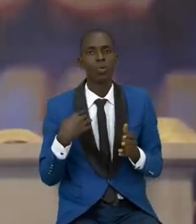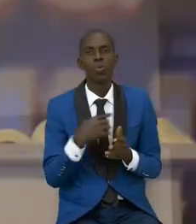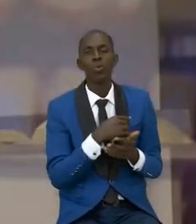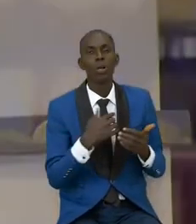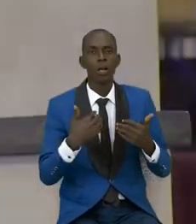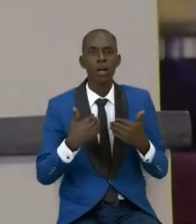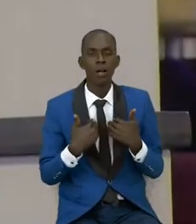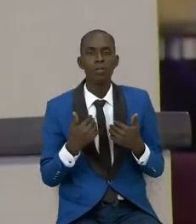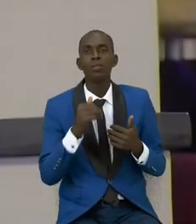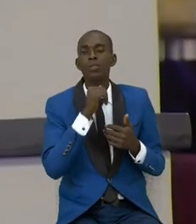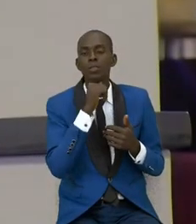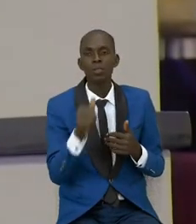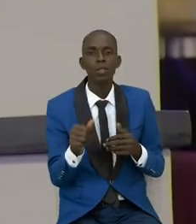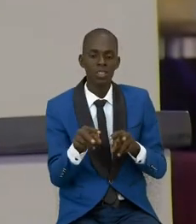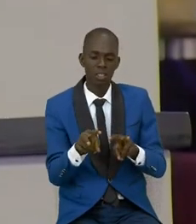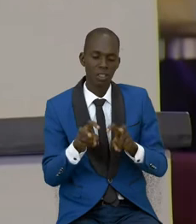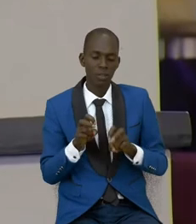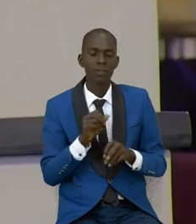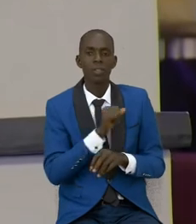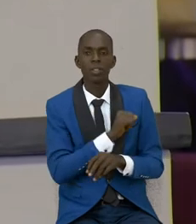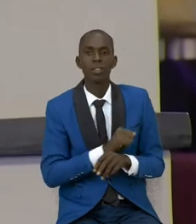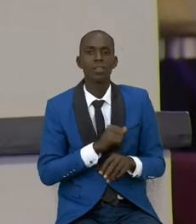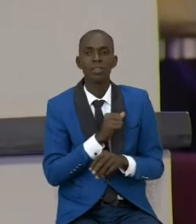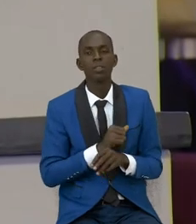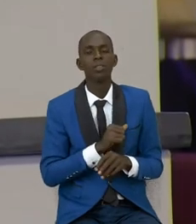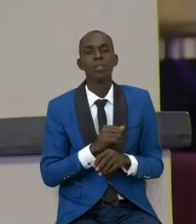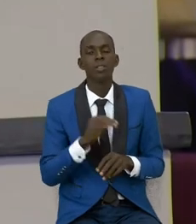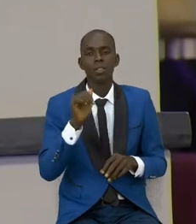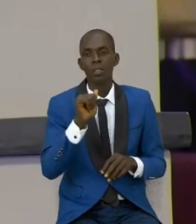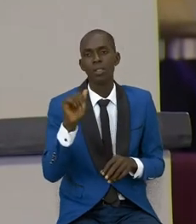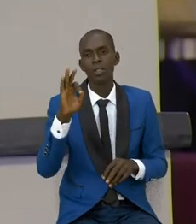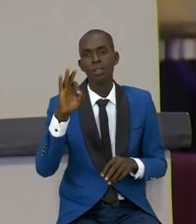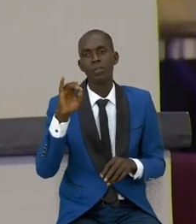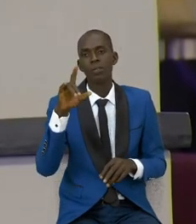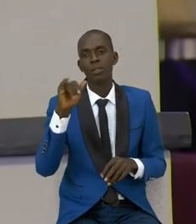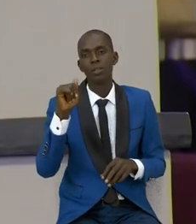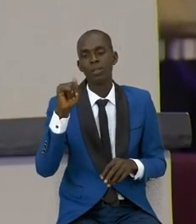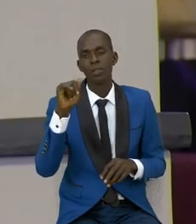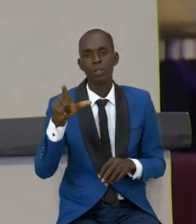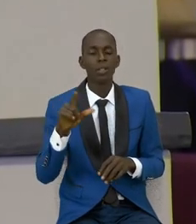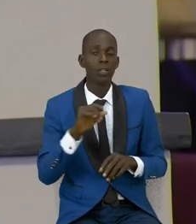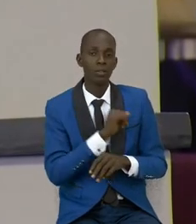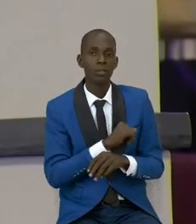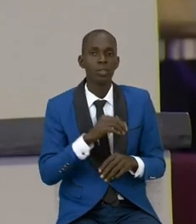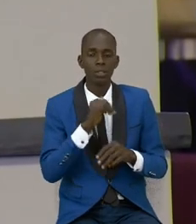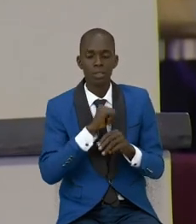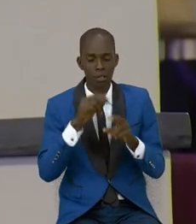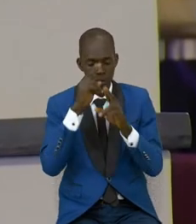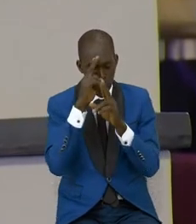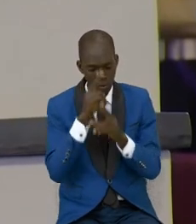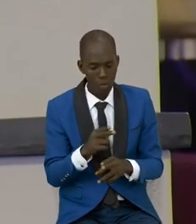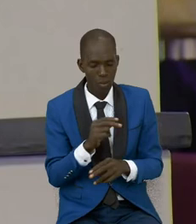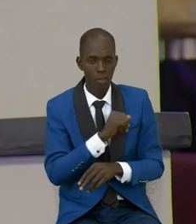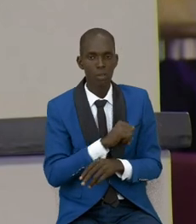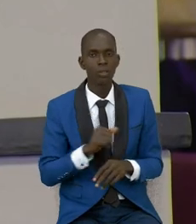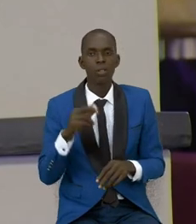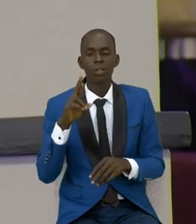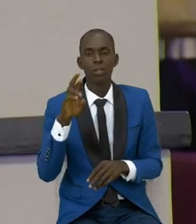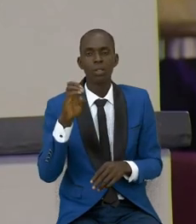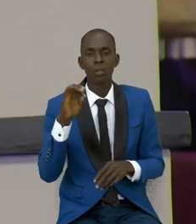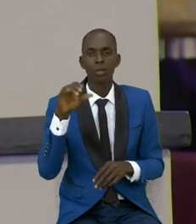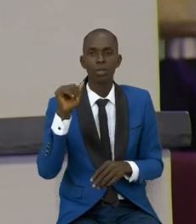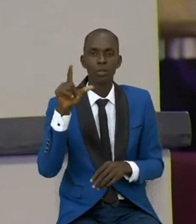an unselfish attitude, a filial attitude, a reverent attitude, a loyal attitude,